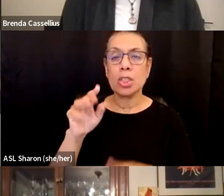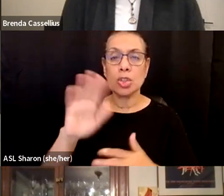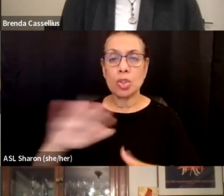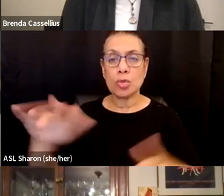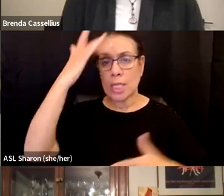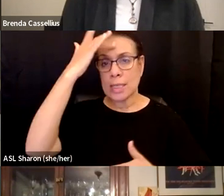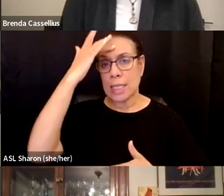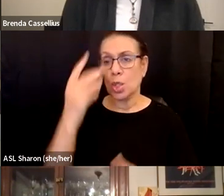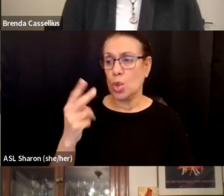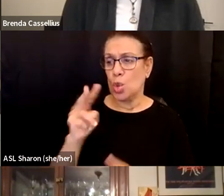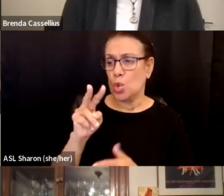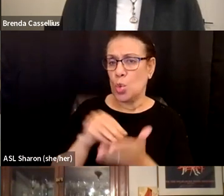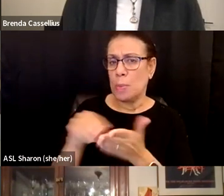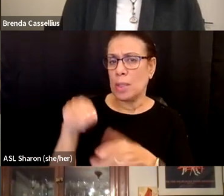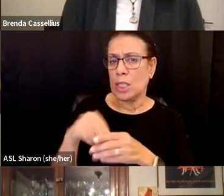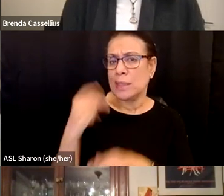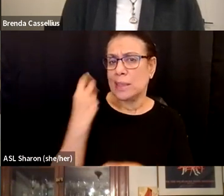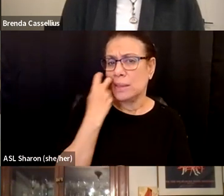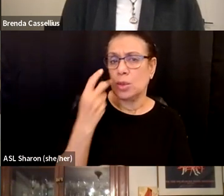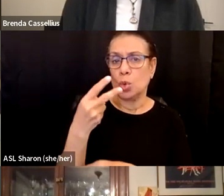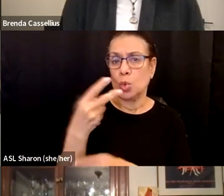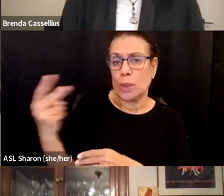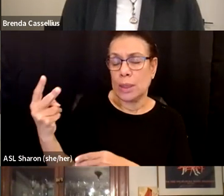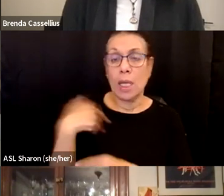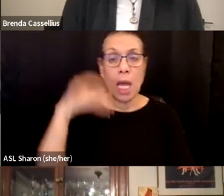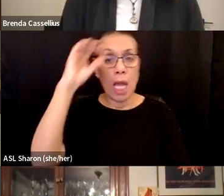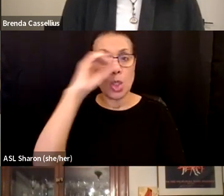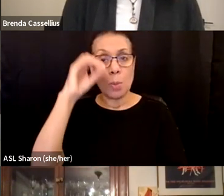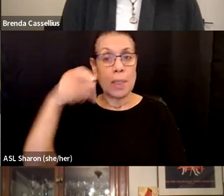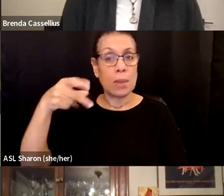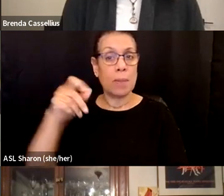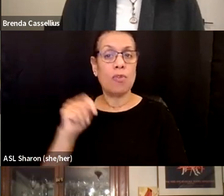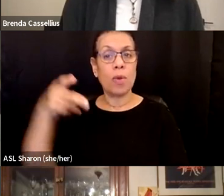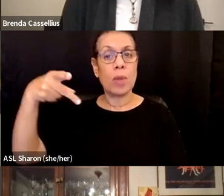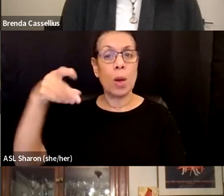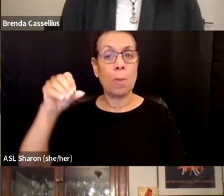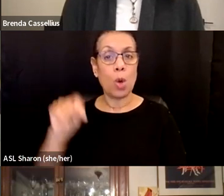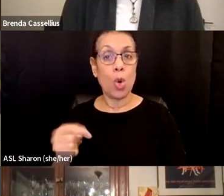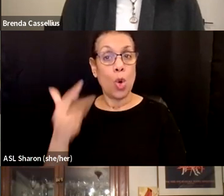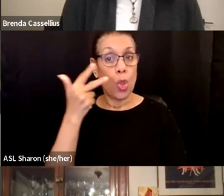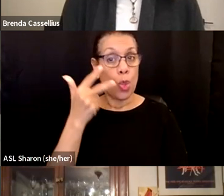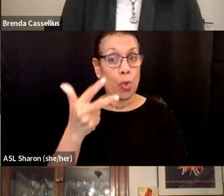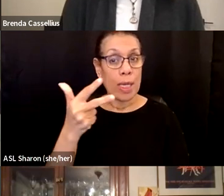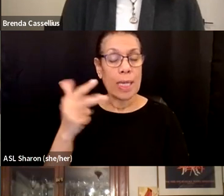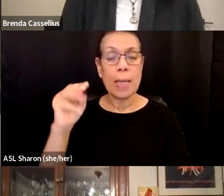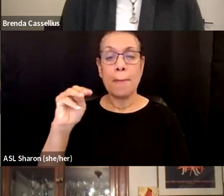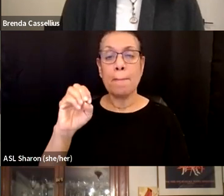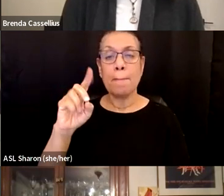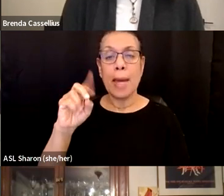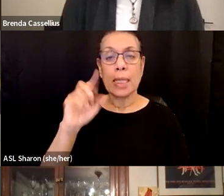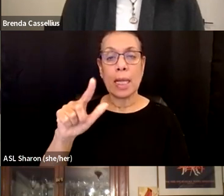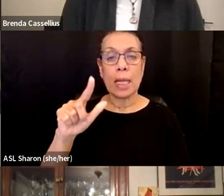last 2 weeks in today's washington post an opinion piece written by three of deci's medical advisors said